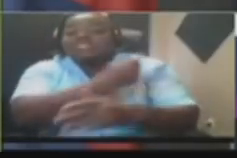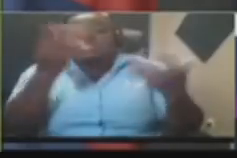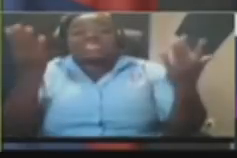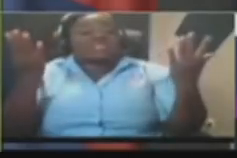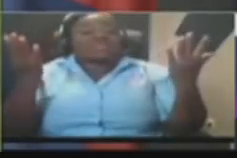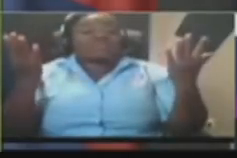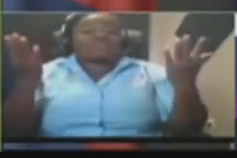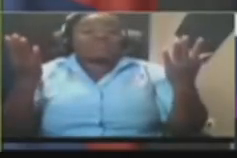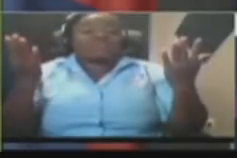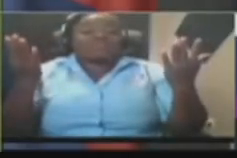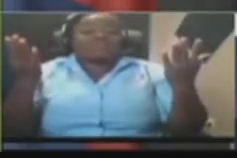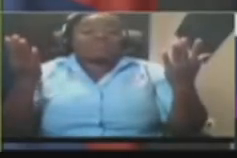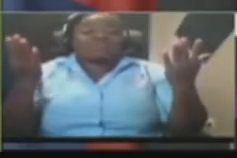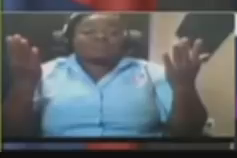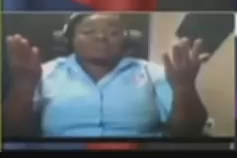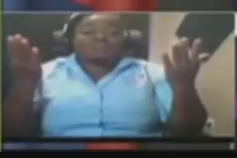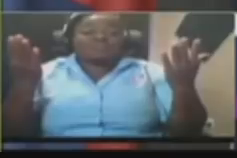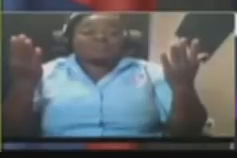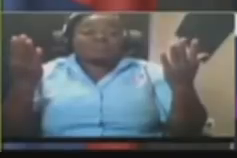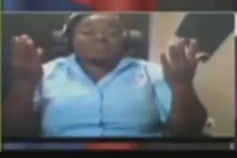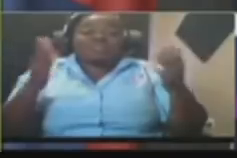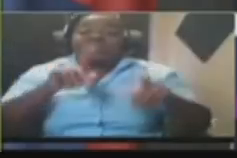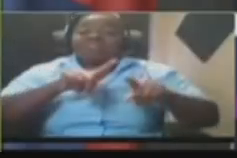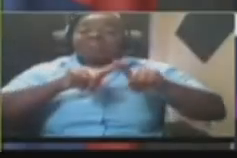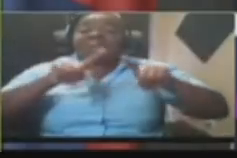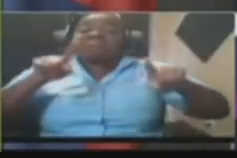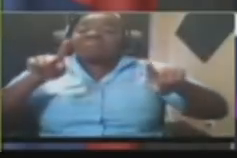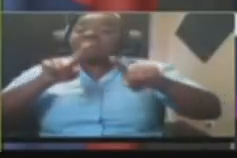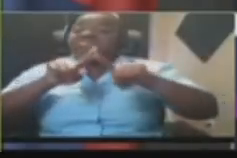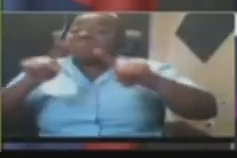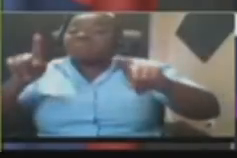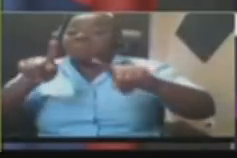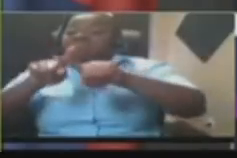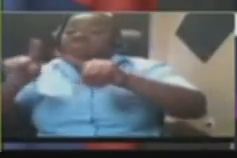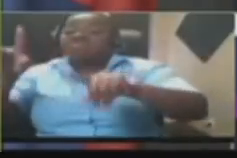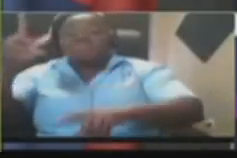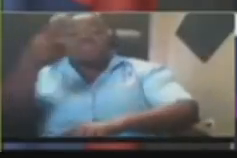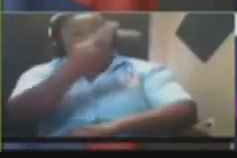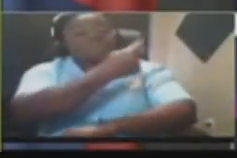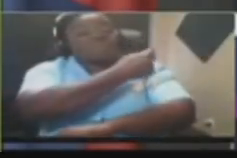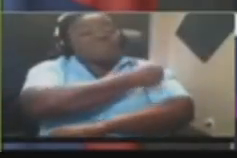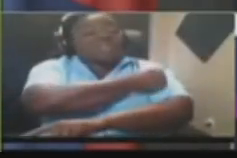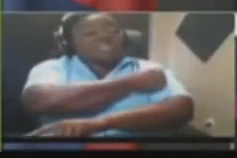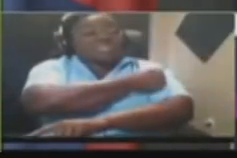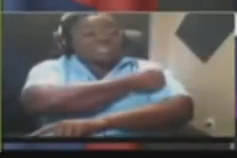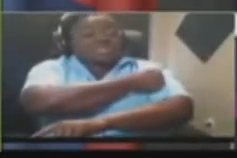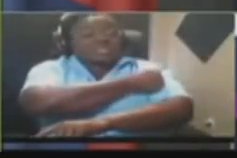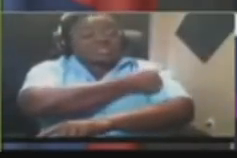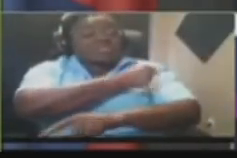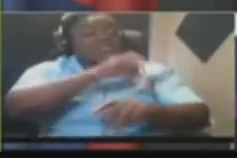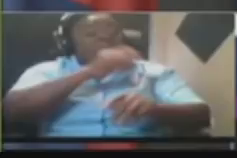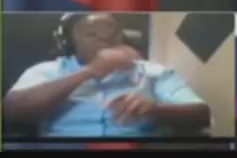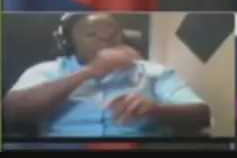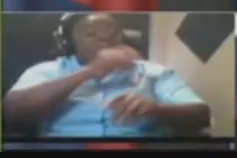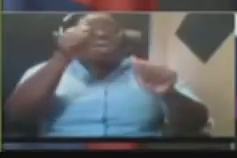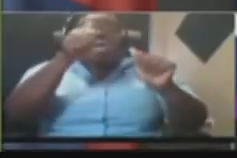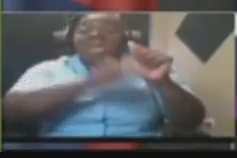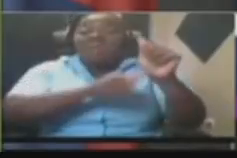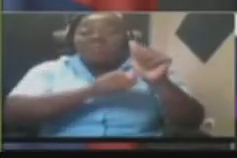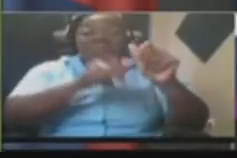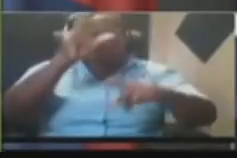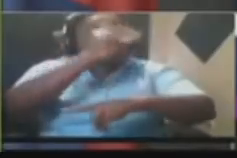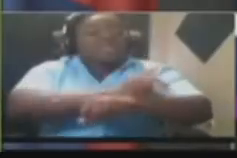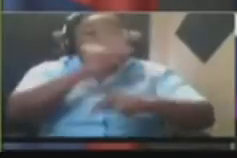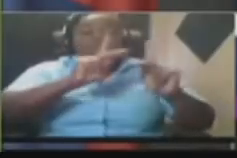There are a number of vaccines that are applied to this population on a daily basis without any of